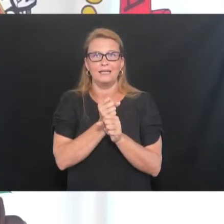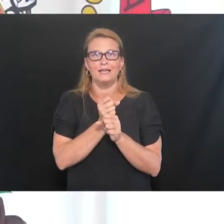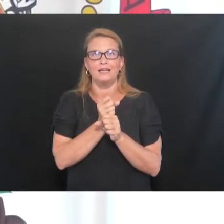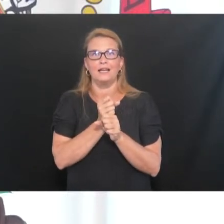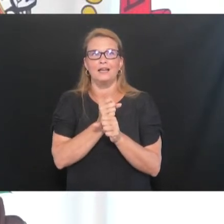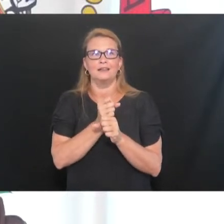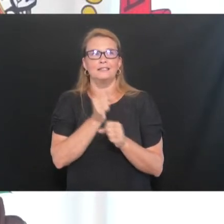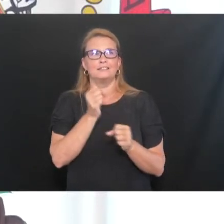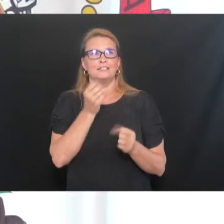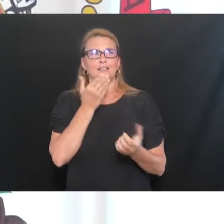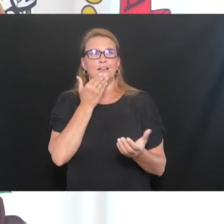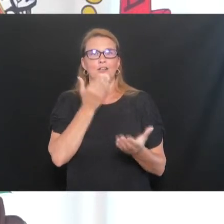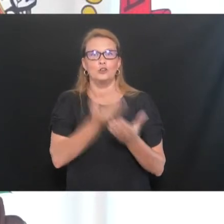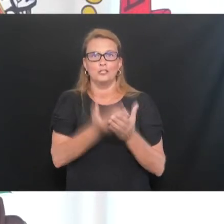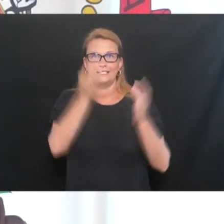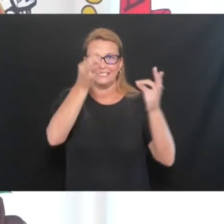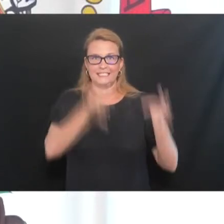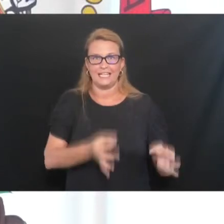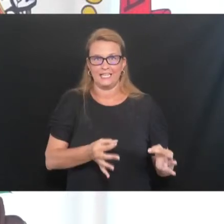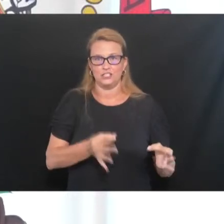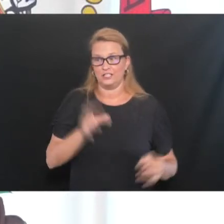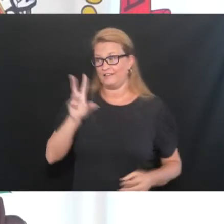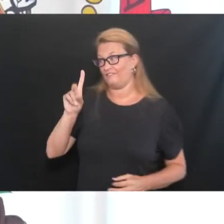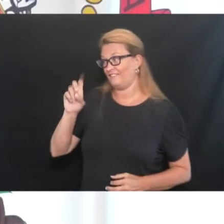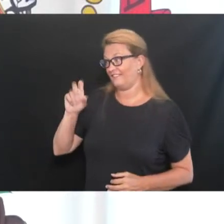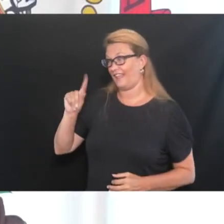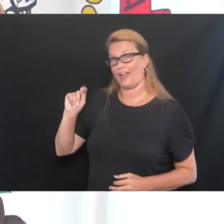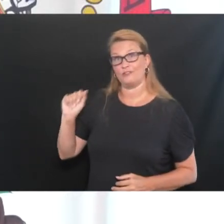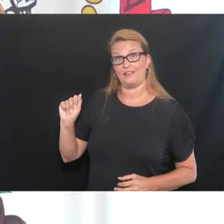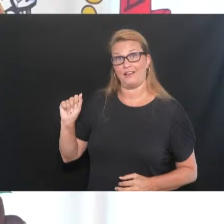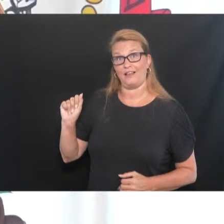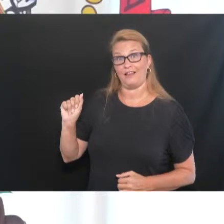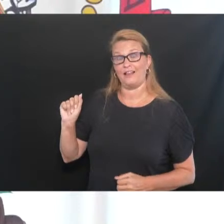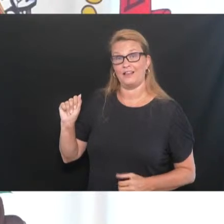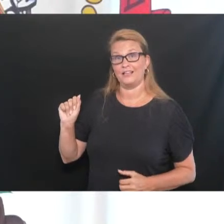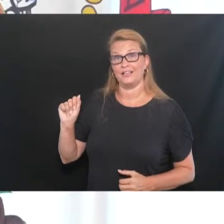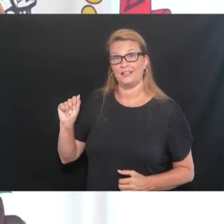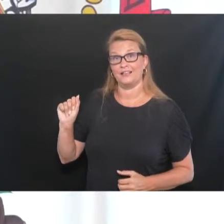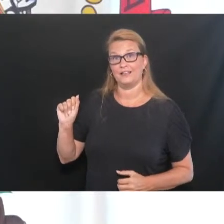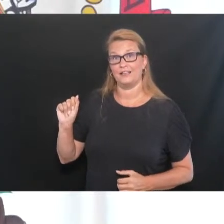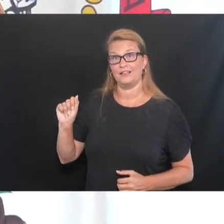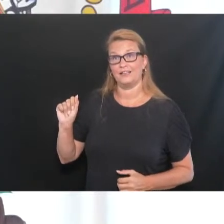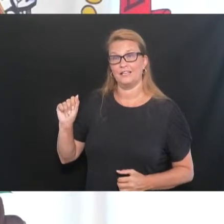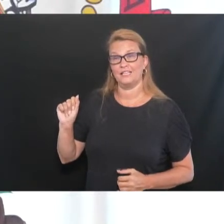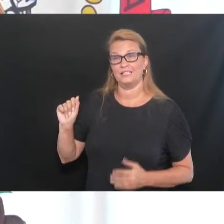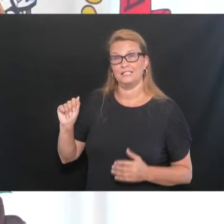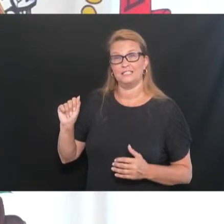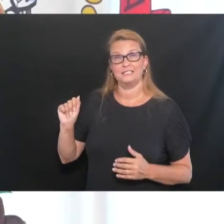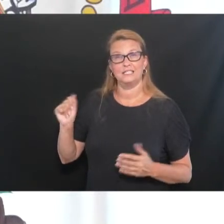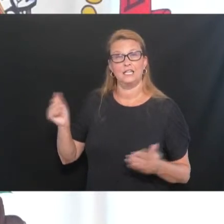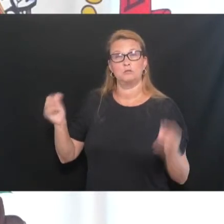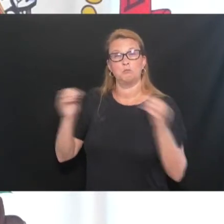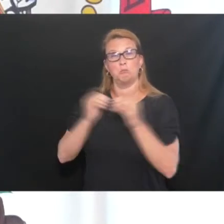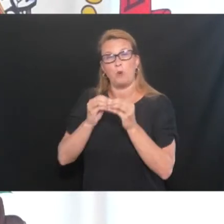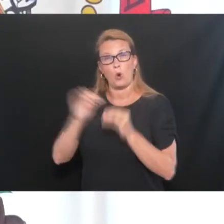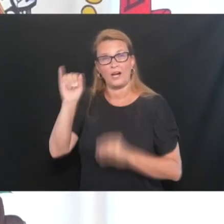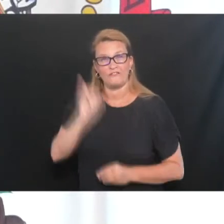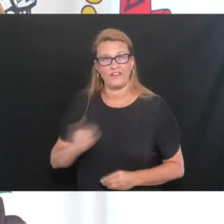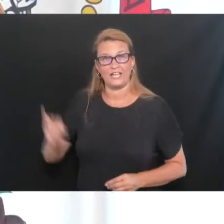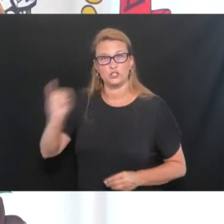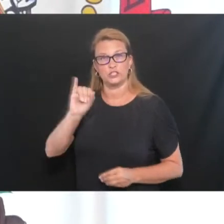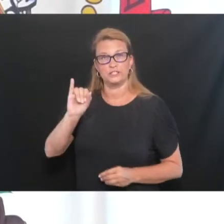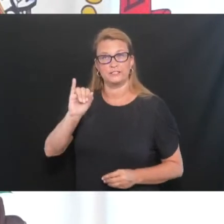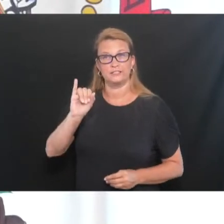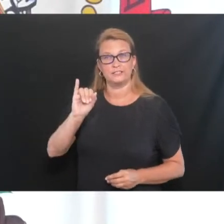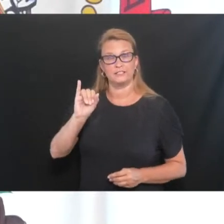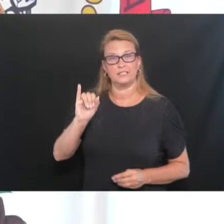if this variant is multiple times more infectious and